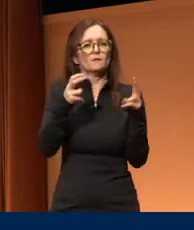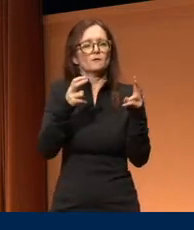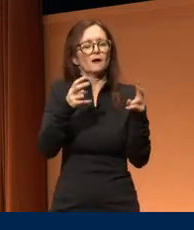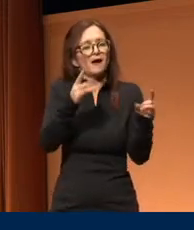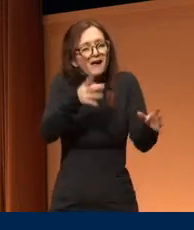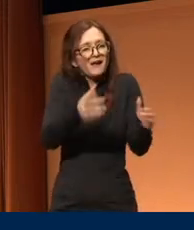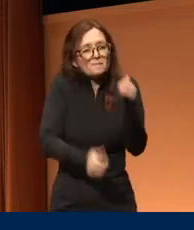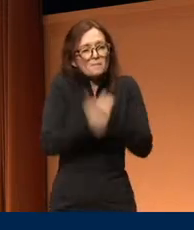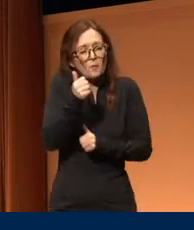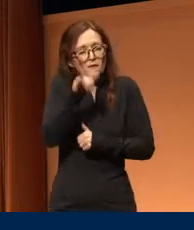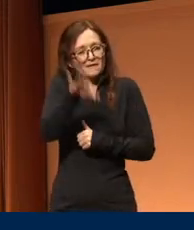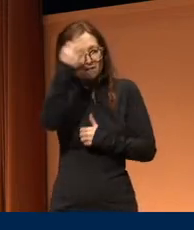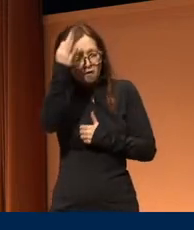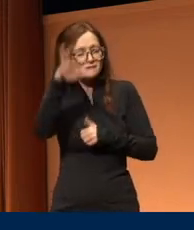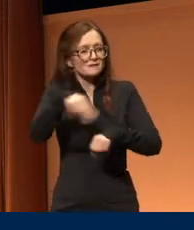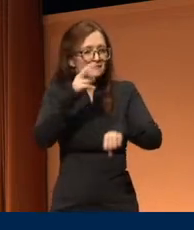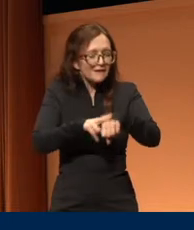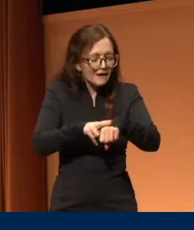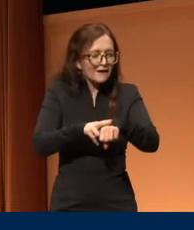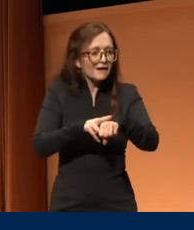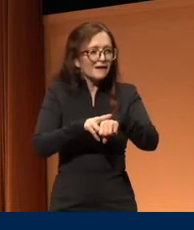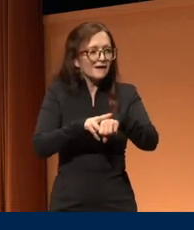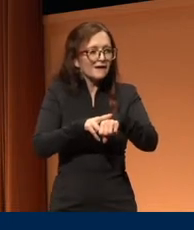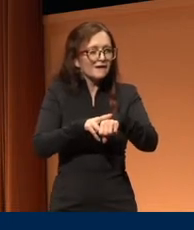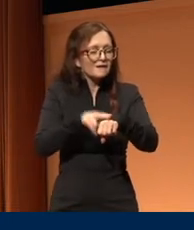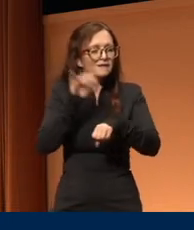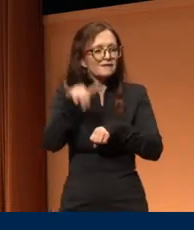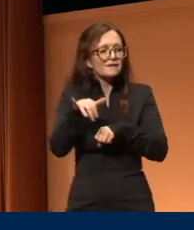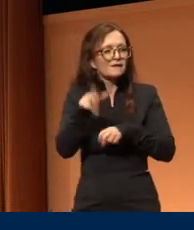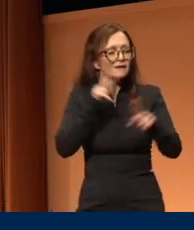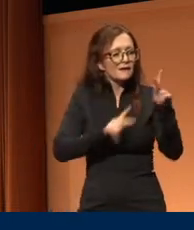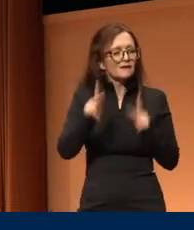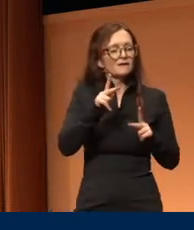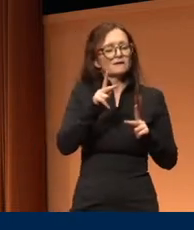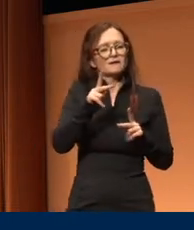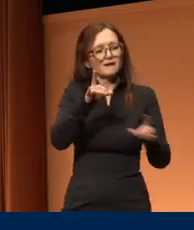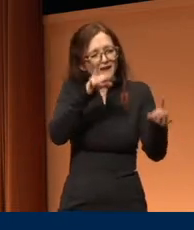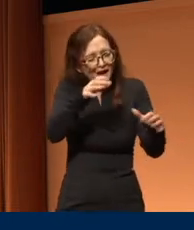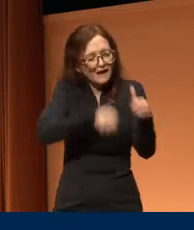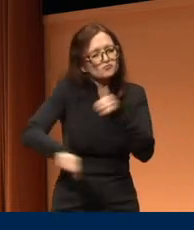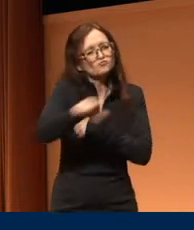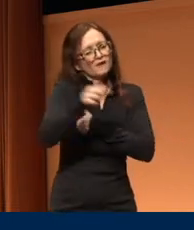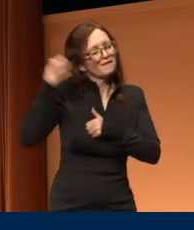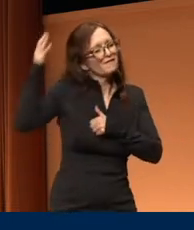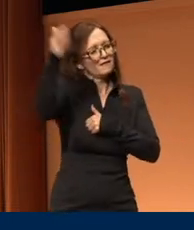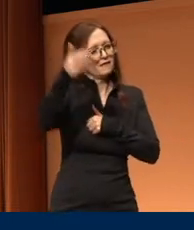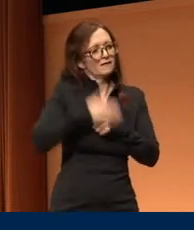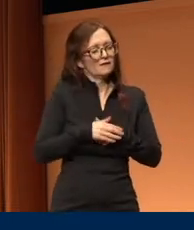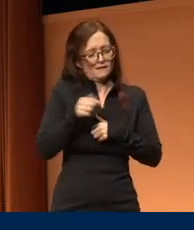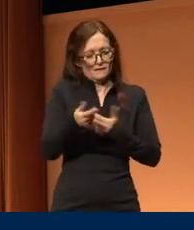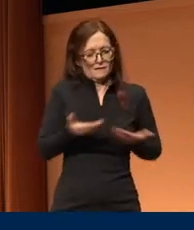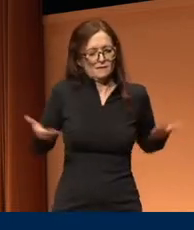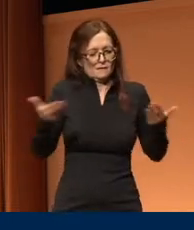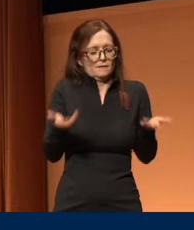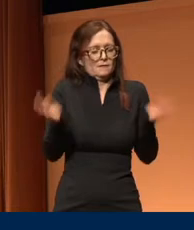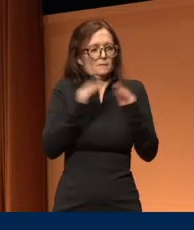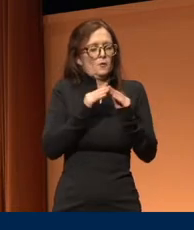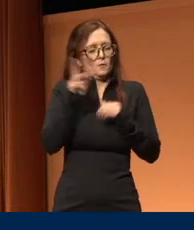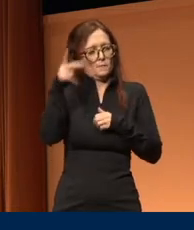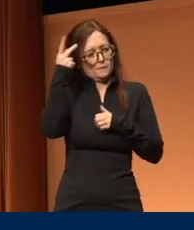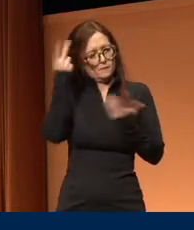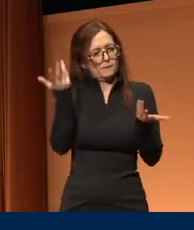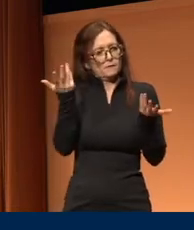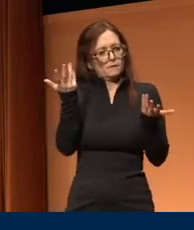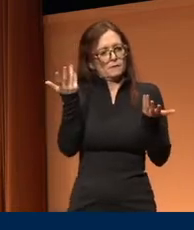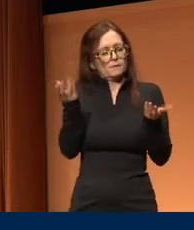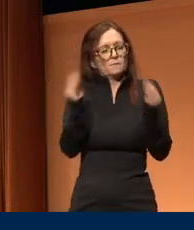the most about the French National Assembly is the atmosphere. People hate each other over there. Here, you are positive. It